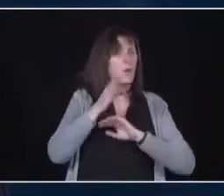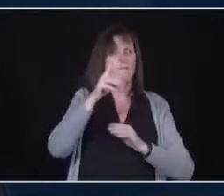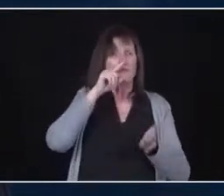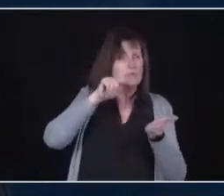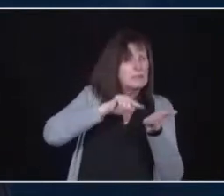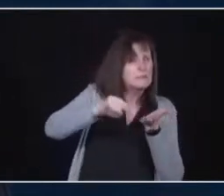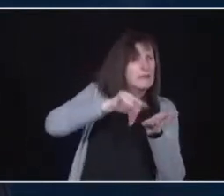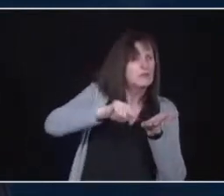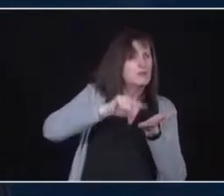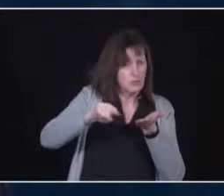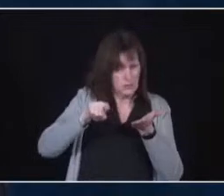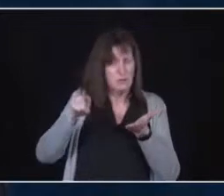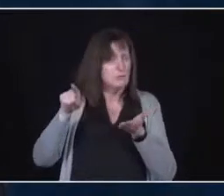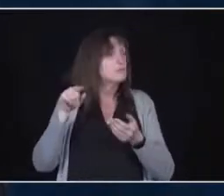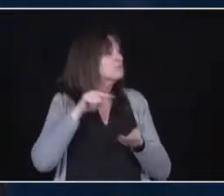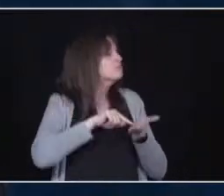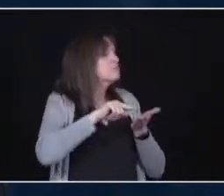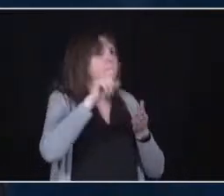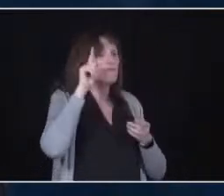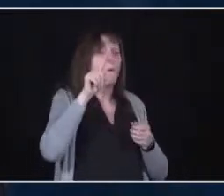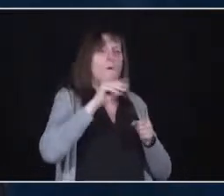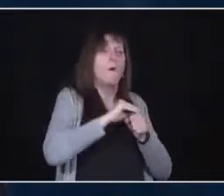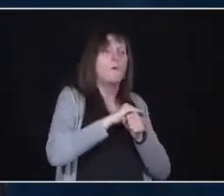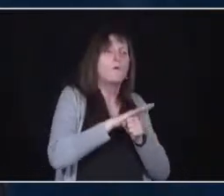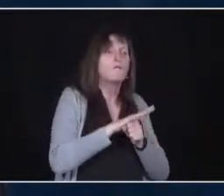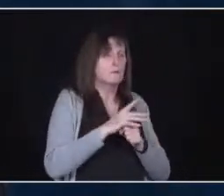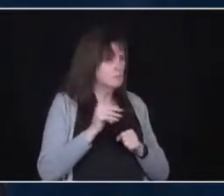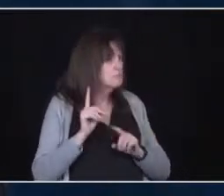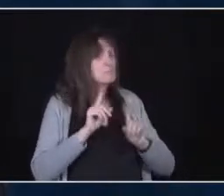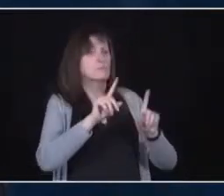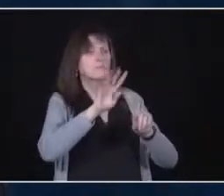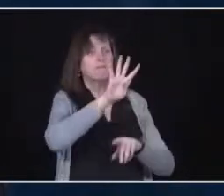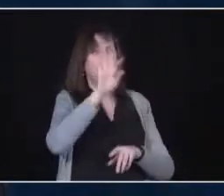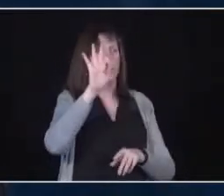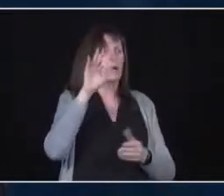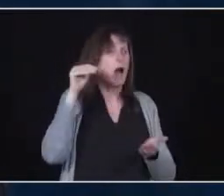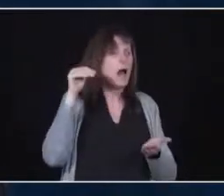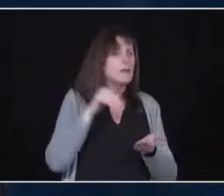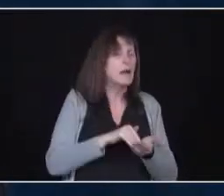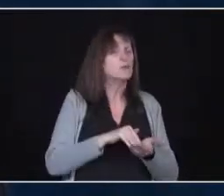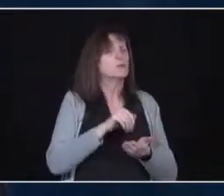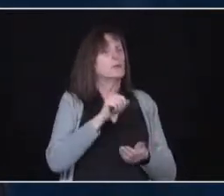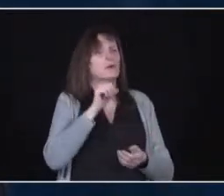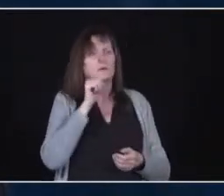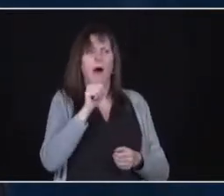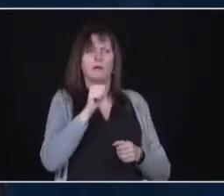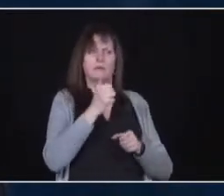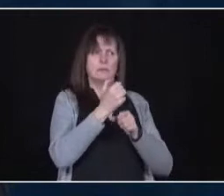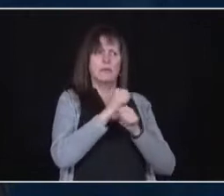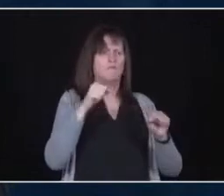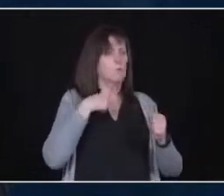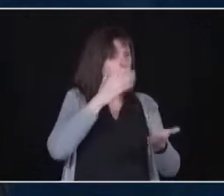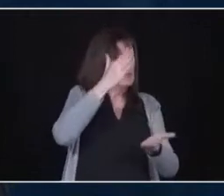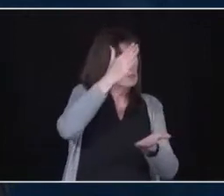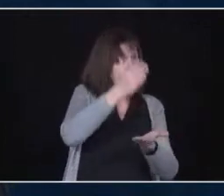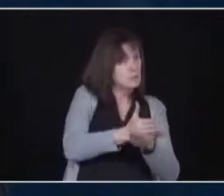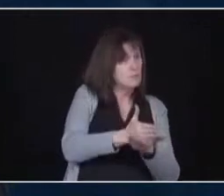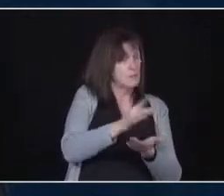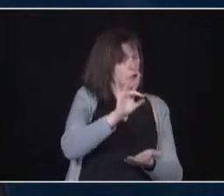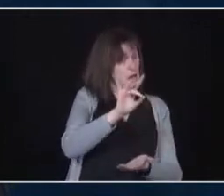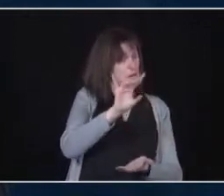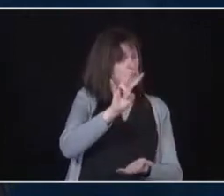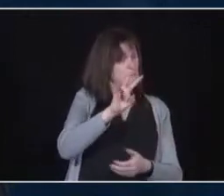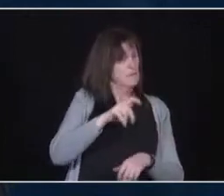more than 49,000 orders, and stopped unsafe work 87 times. Our efforts have been